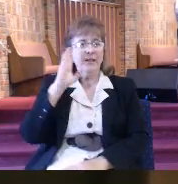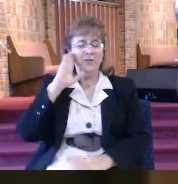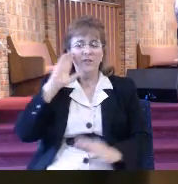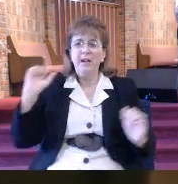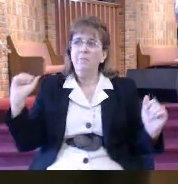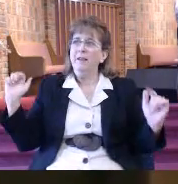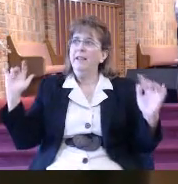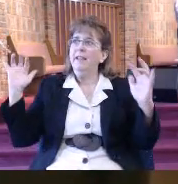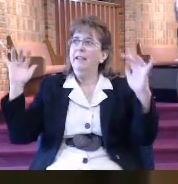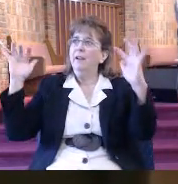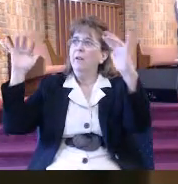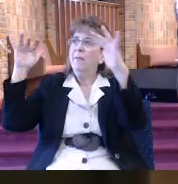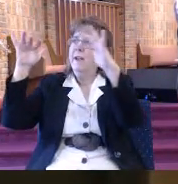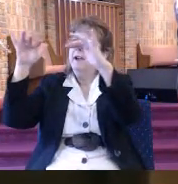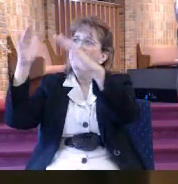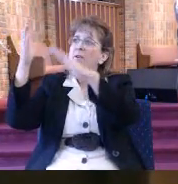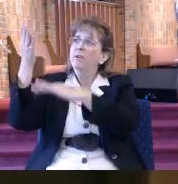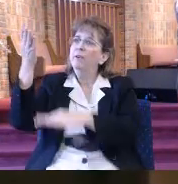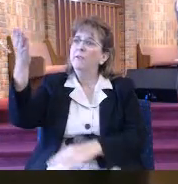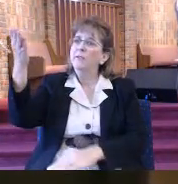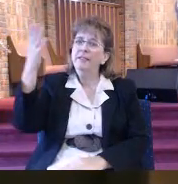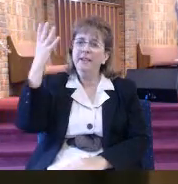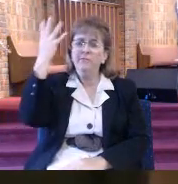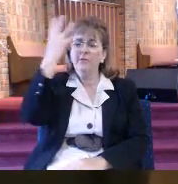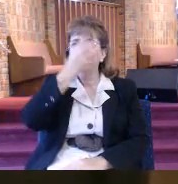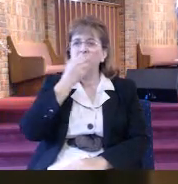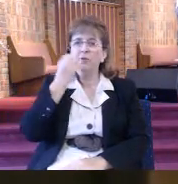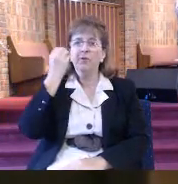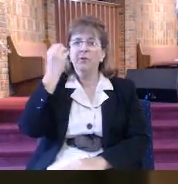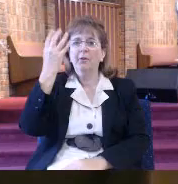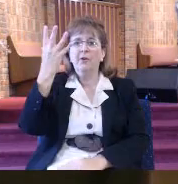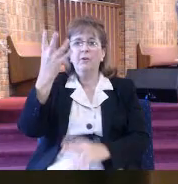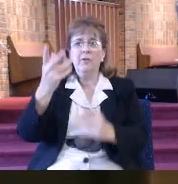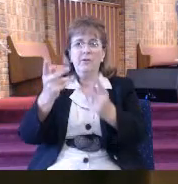by, we shall meet on that beautiful